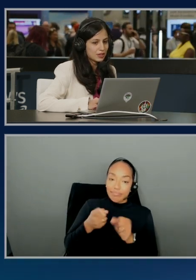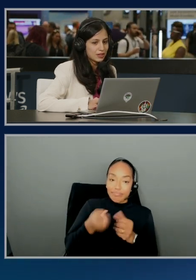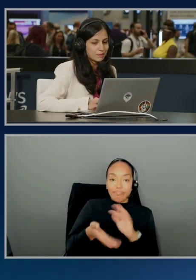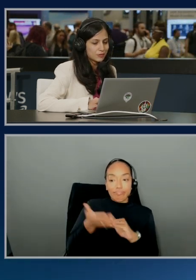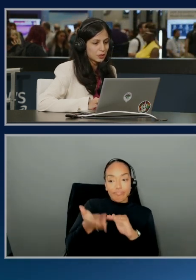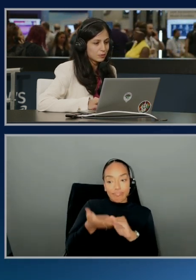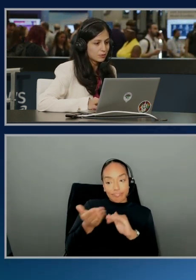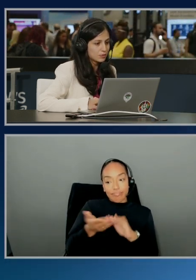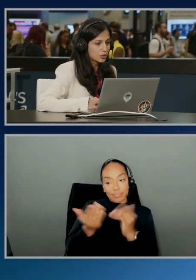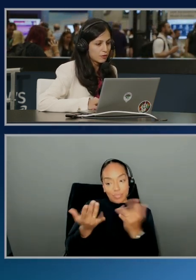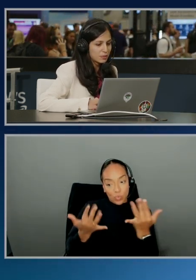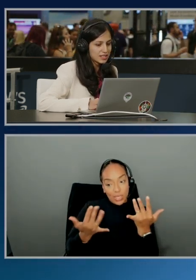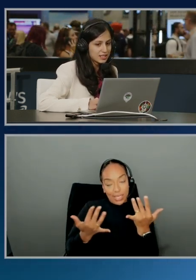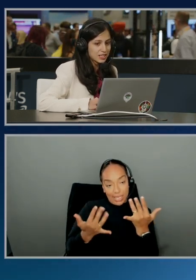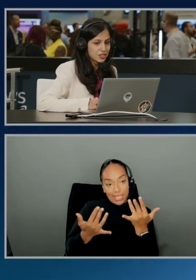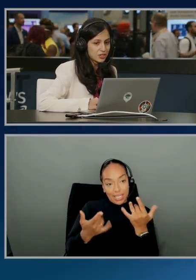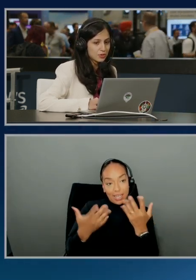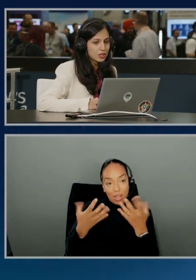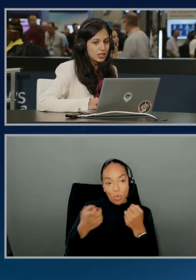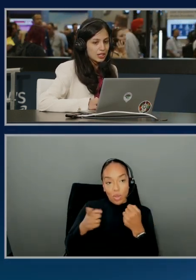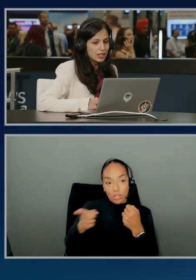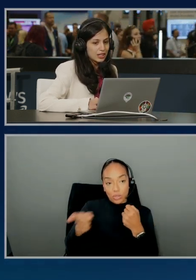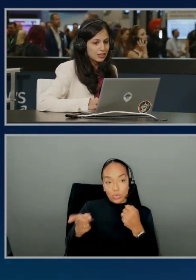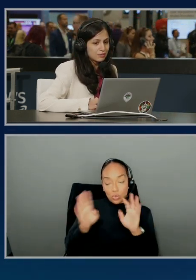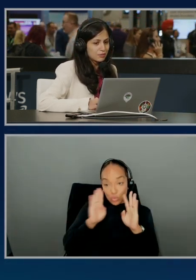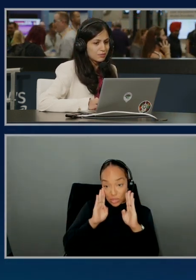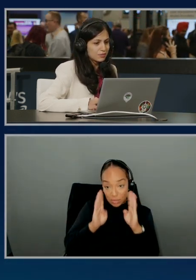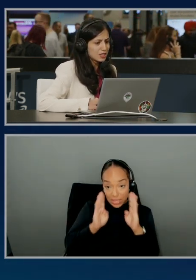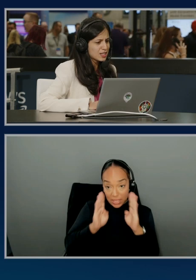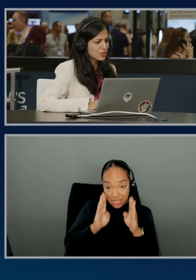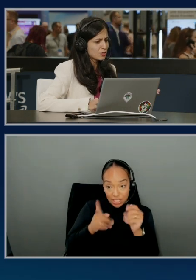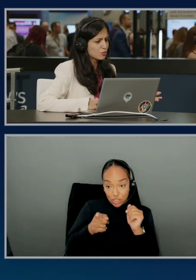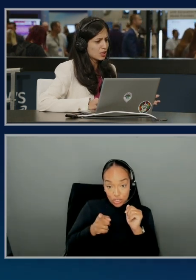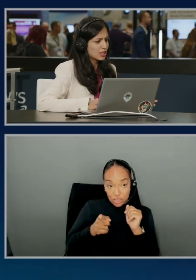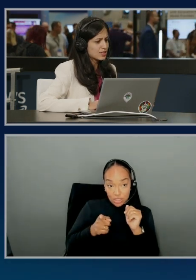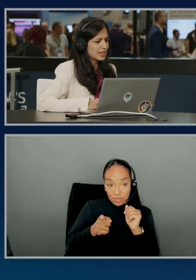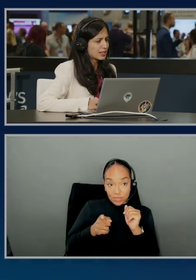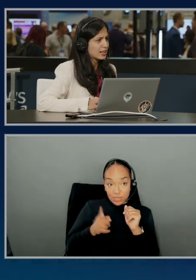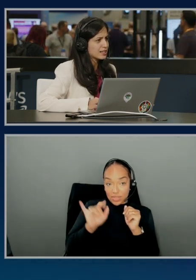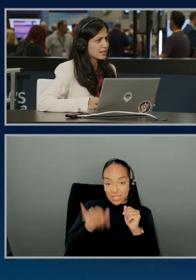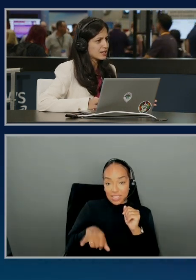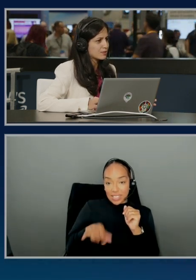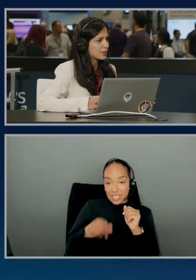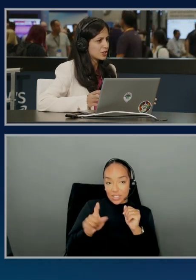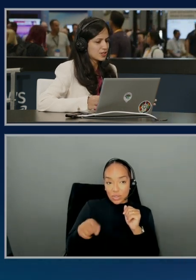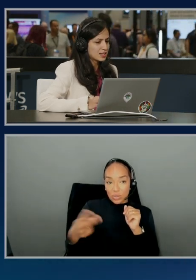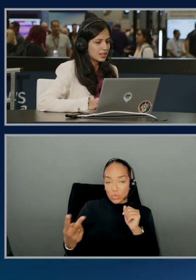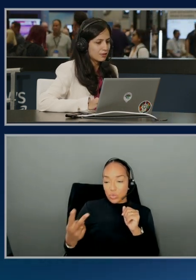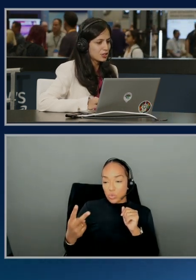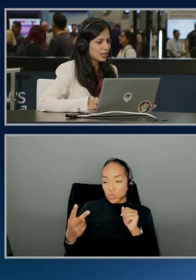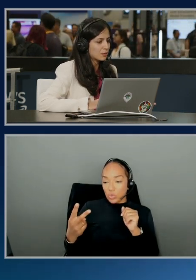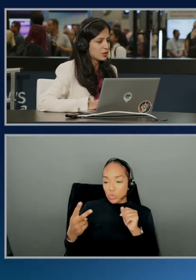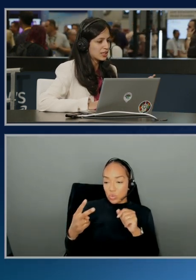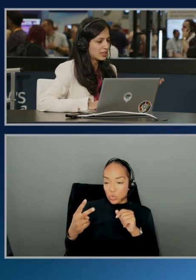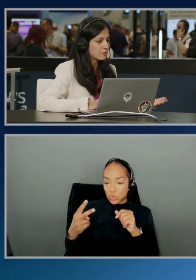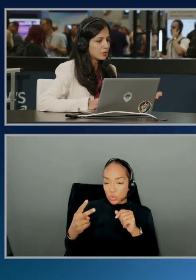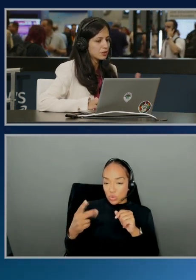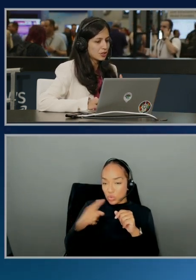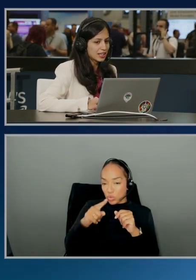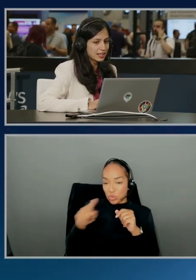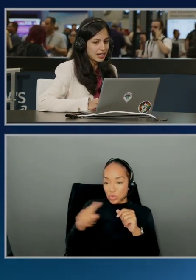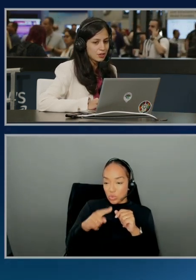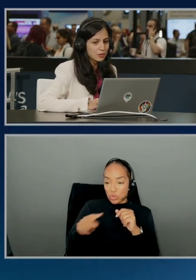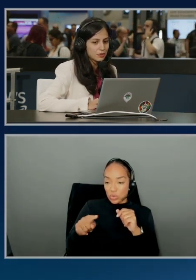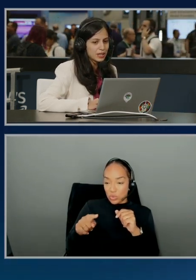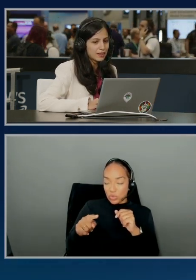to, draw everybody's attention to, these are just two cards. Like cards are these widgets which allow me to either input